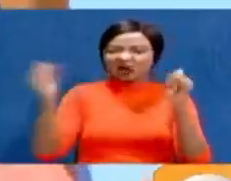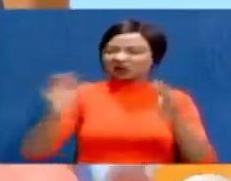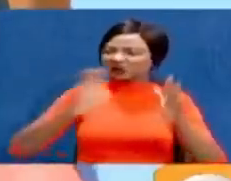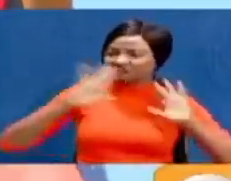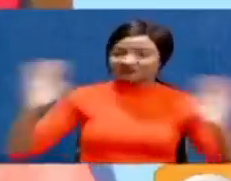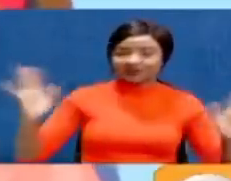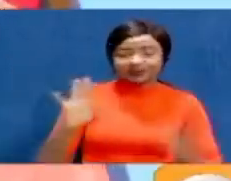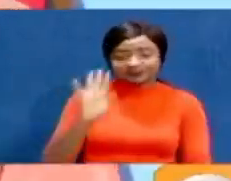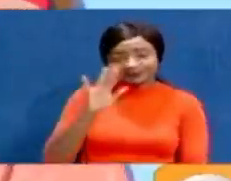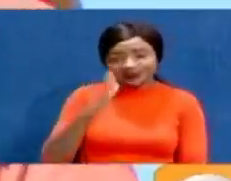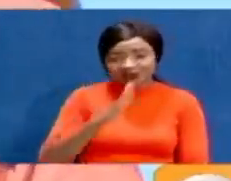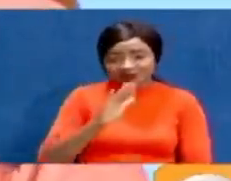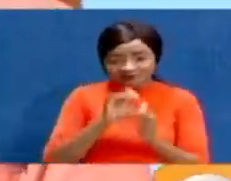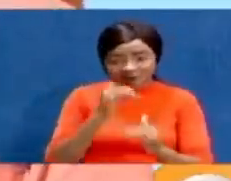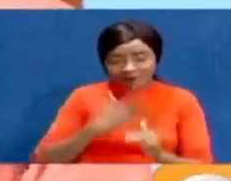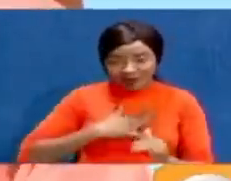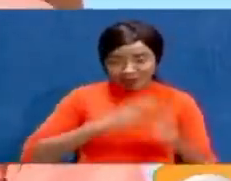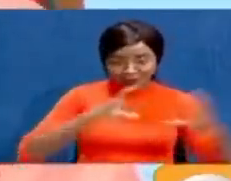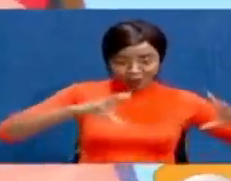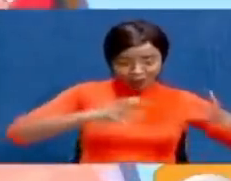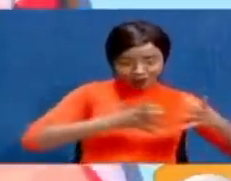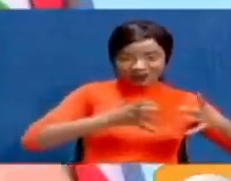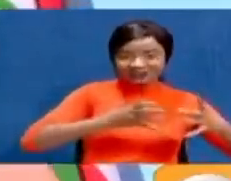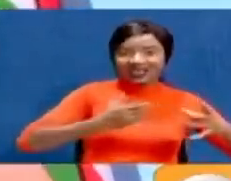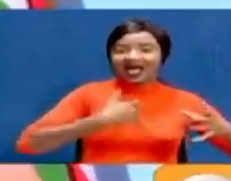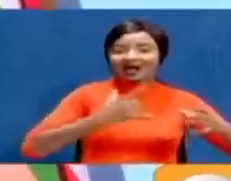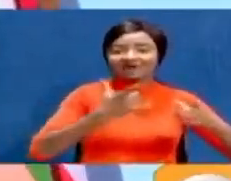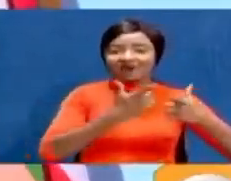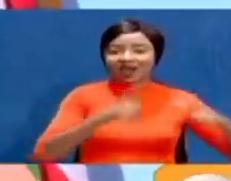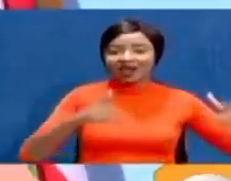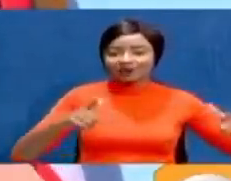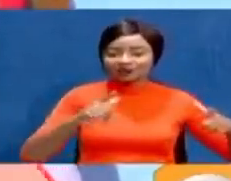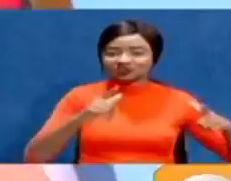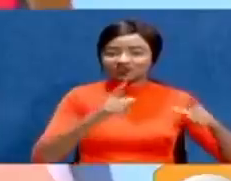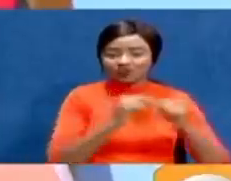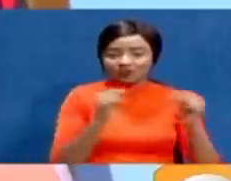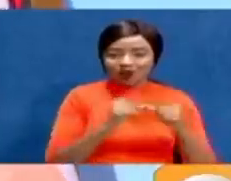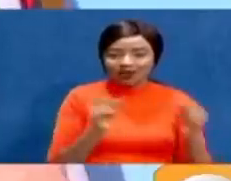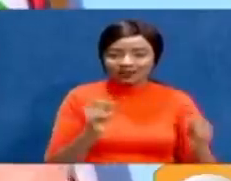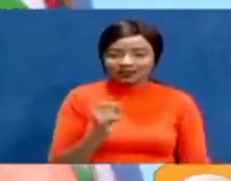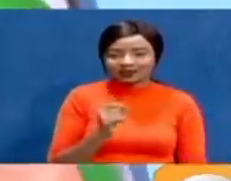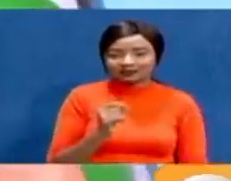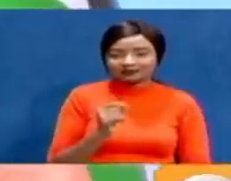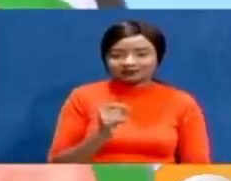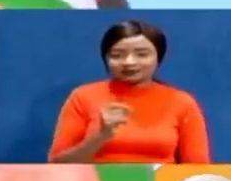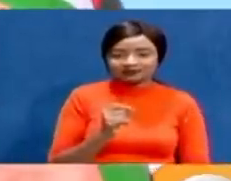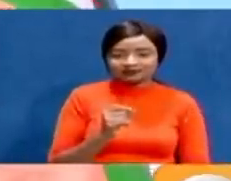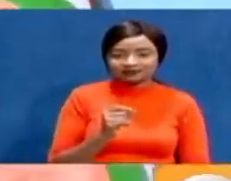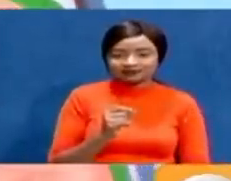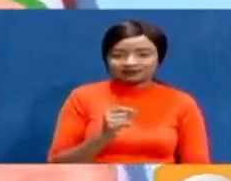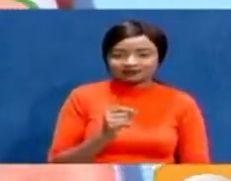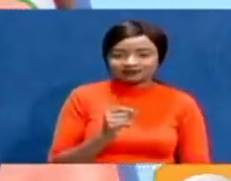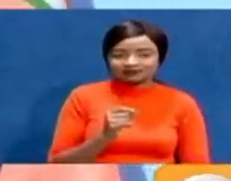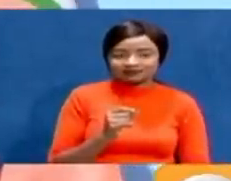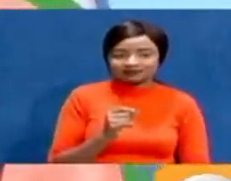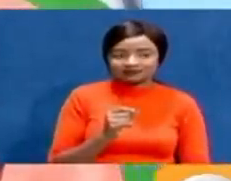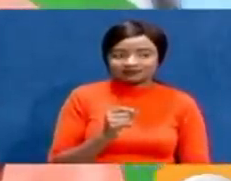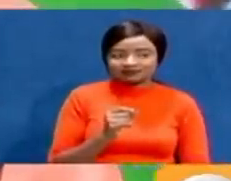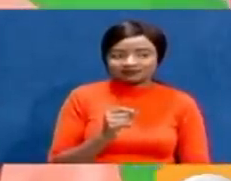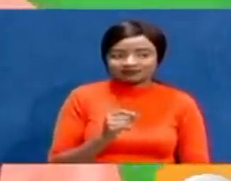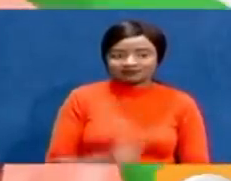community, as I was explaining to the governor, we have a saying, Kedu kinene kiuru